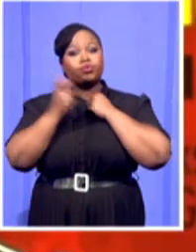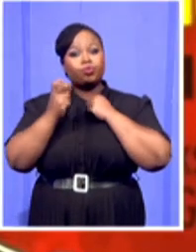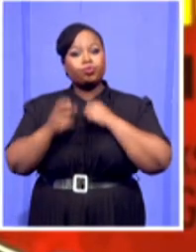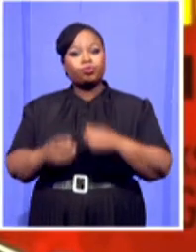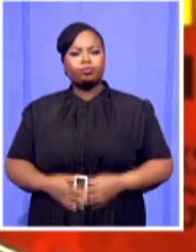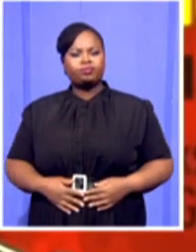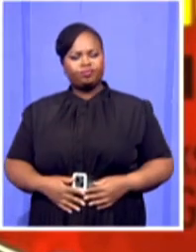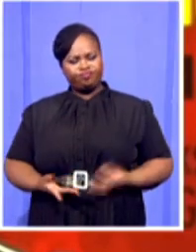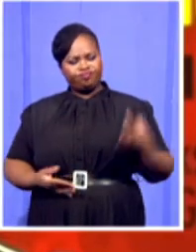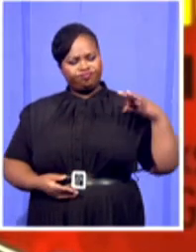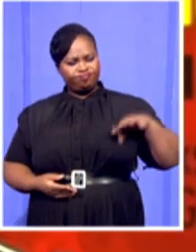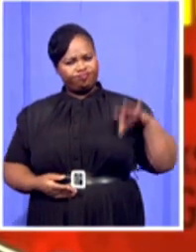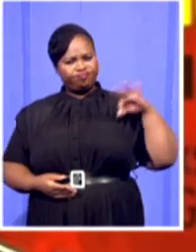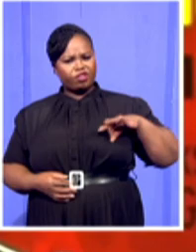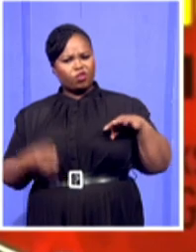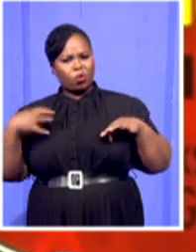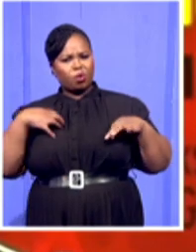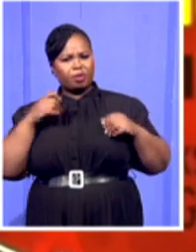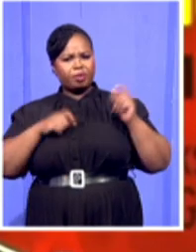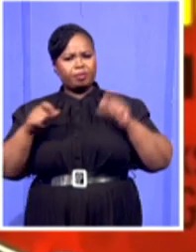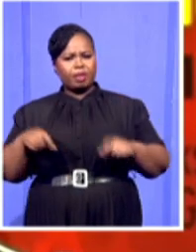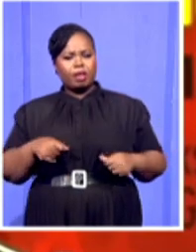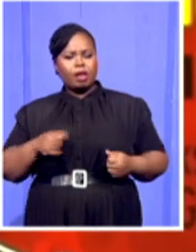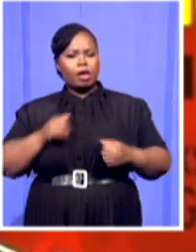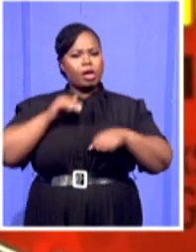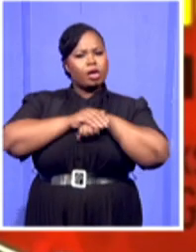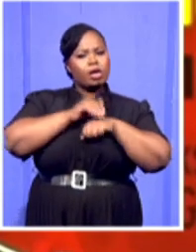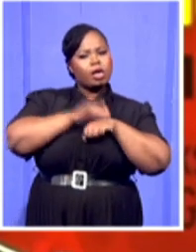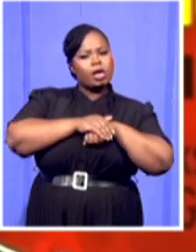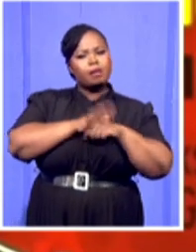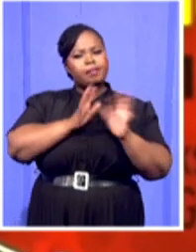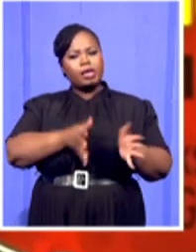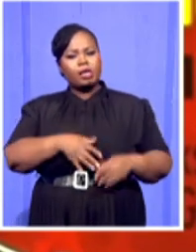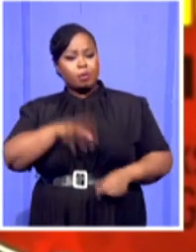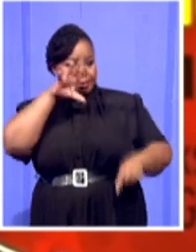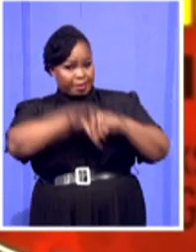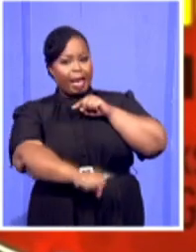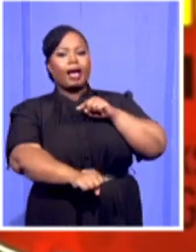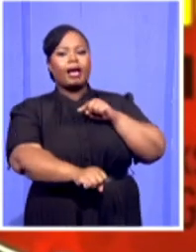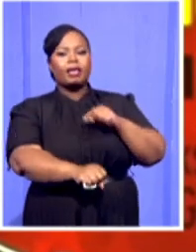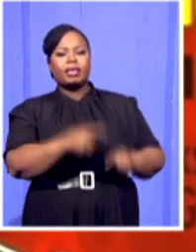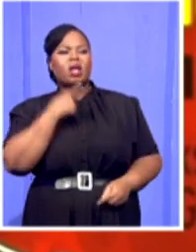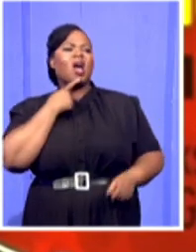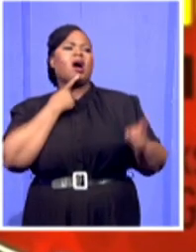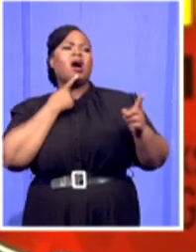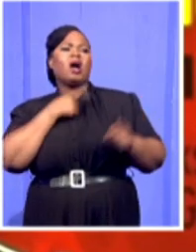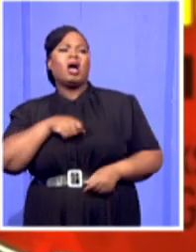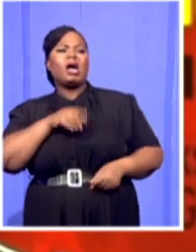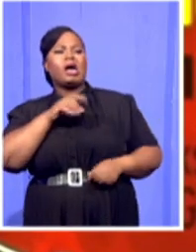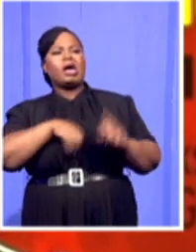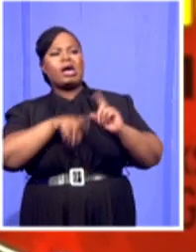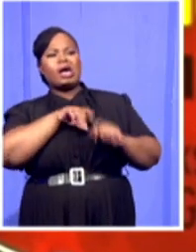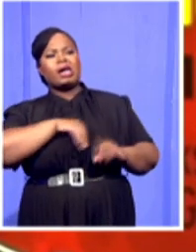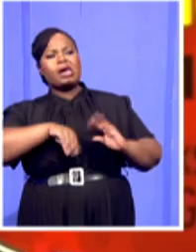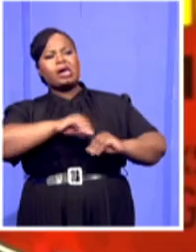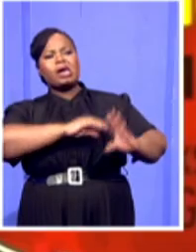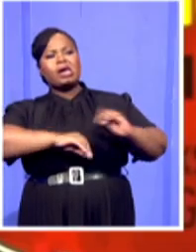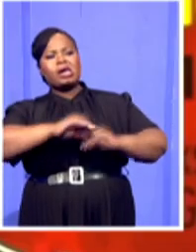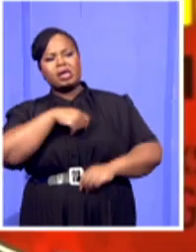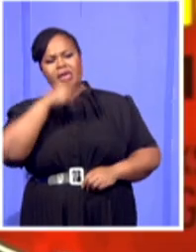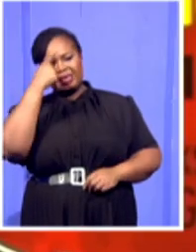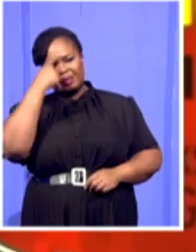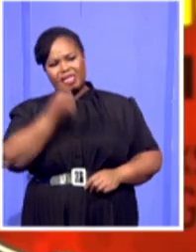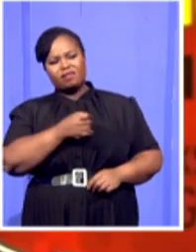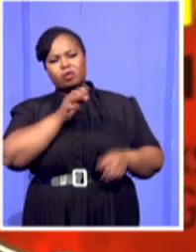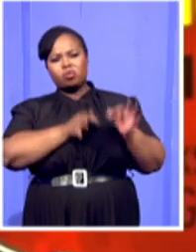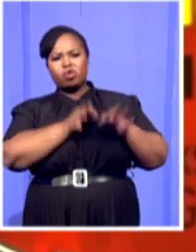doing it for his people, aba close kuye. When he is caught or she is caught, it's a political conspiracy.